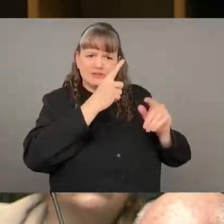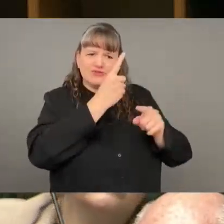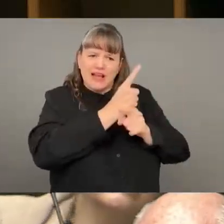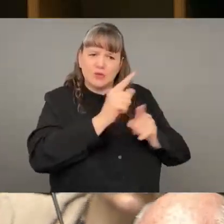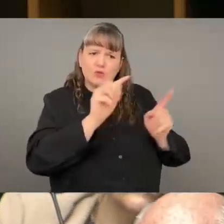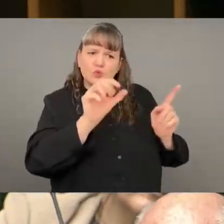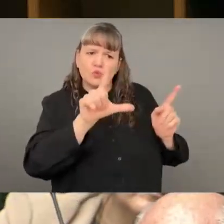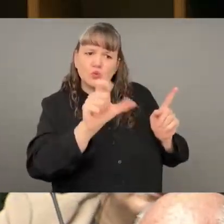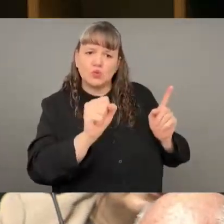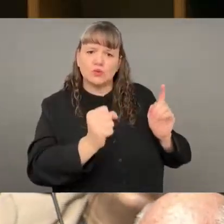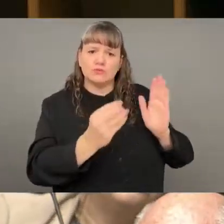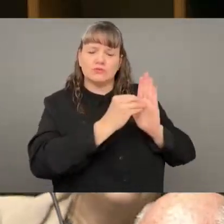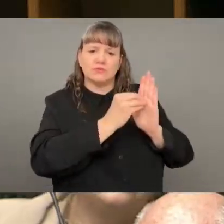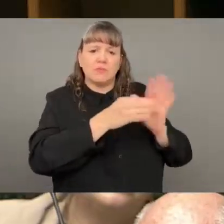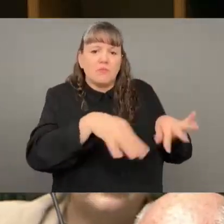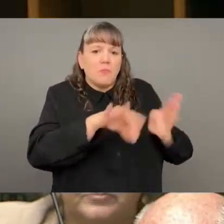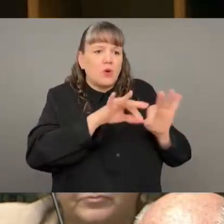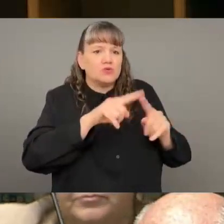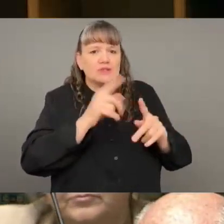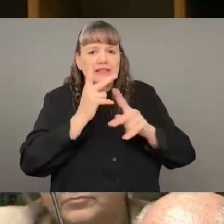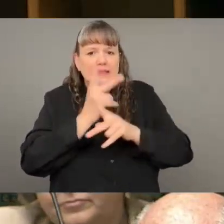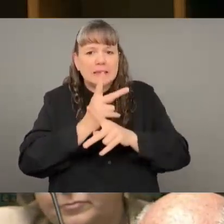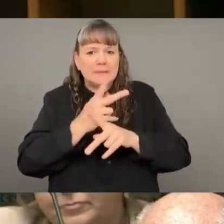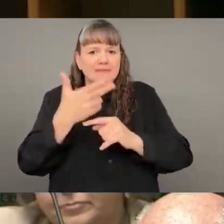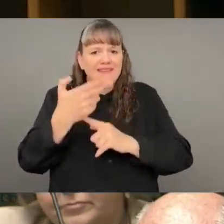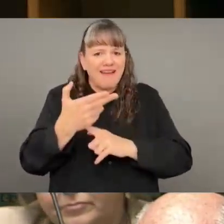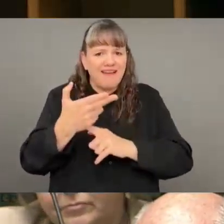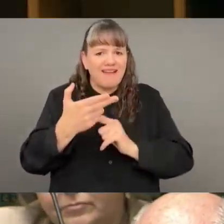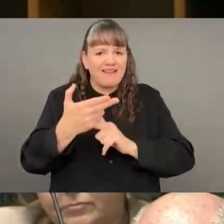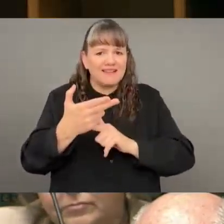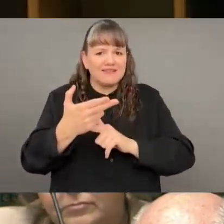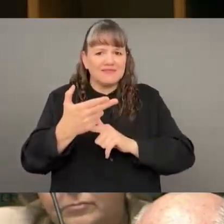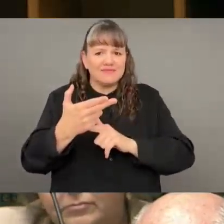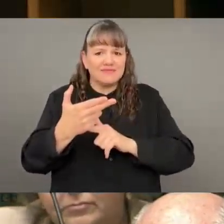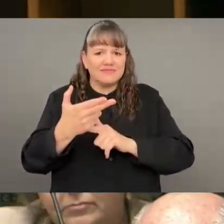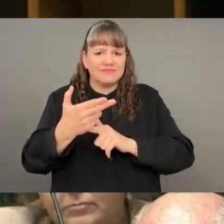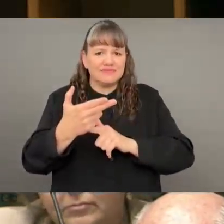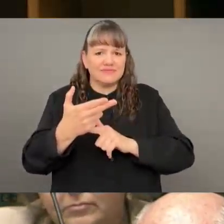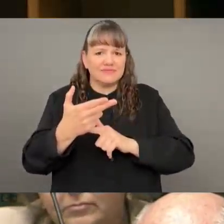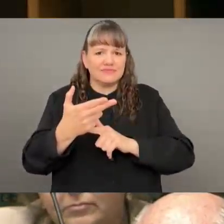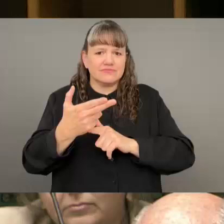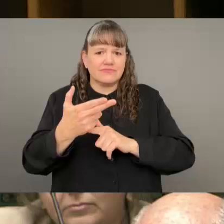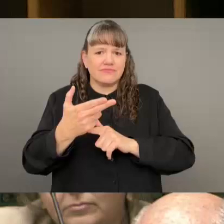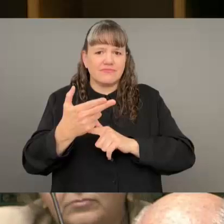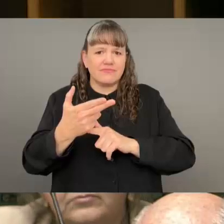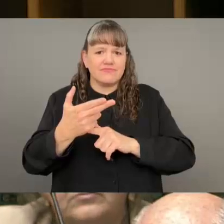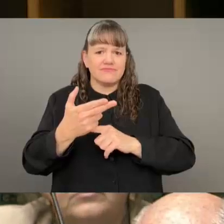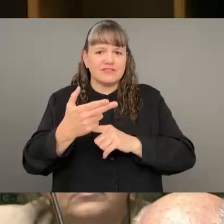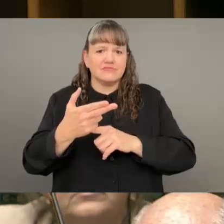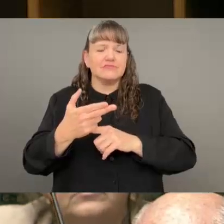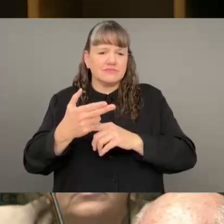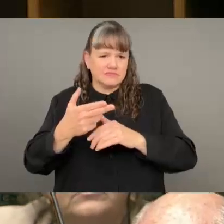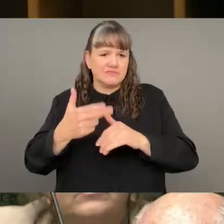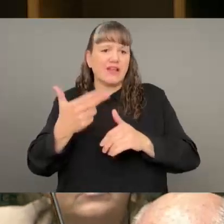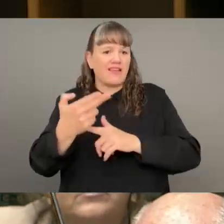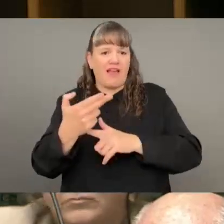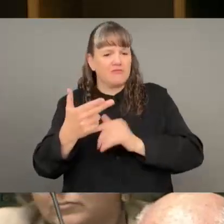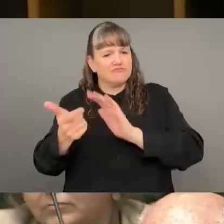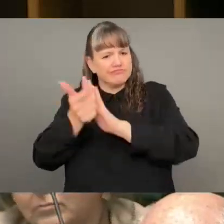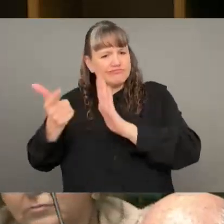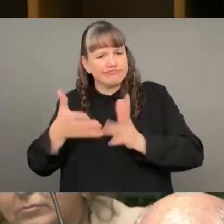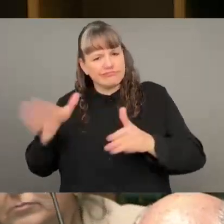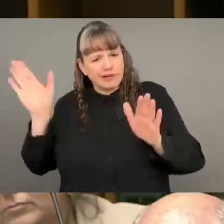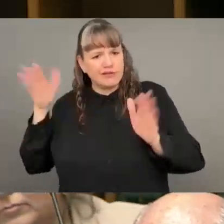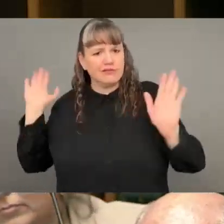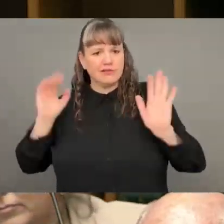sure that guns are not in the hands of criminals. That's why I'm surprised to hear this question from across the way, because when the Leader of the Opposition